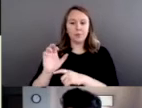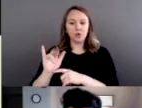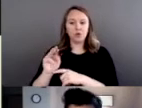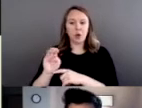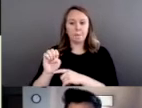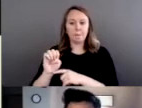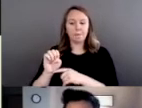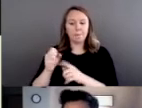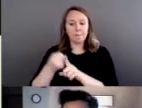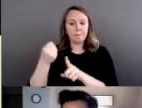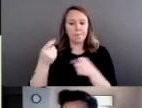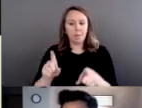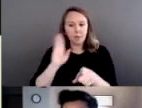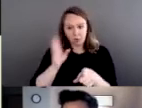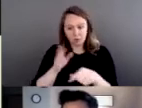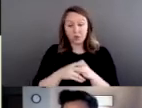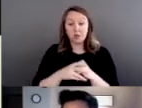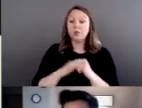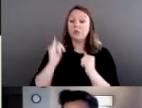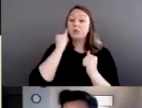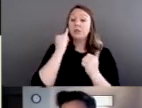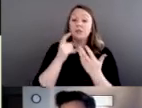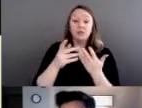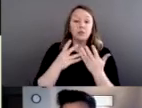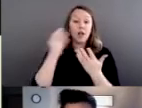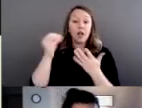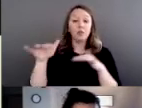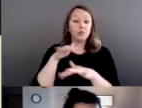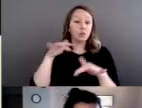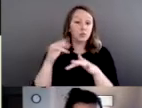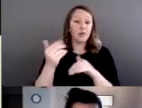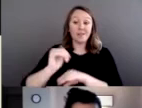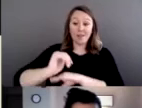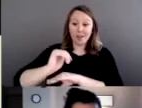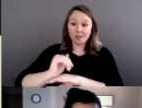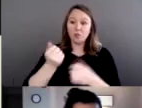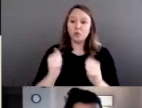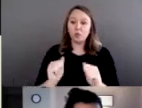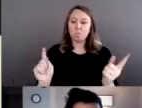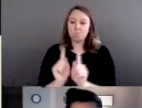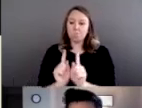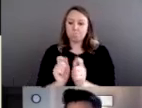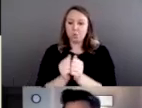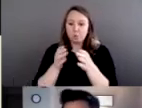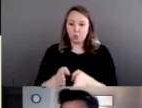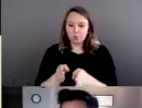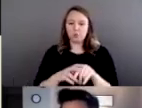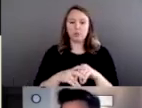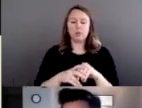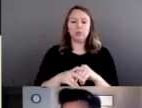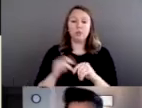you know, so if you're going to be out and about at night, try not to be alone. If you're going to go out, you know, to